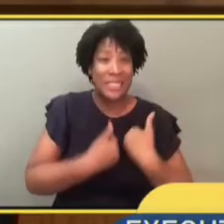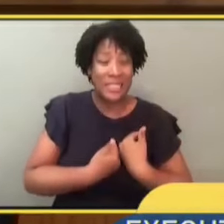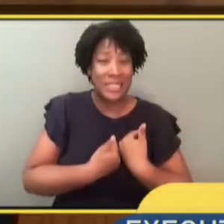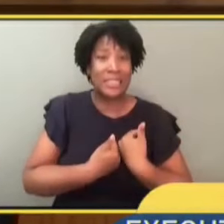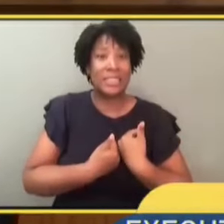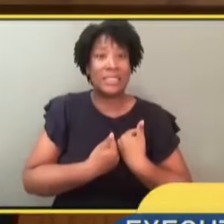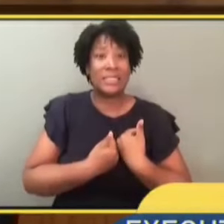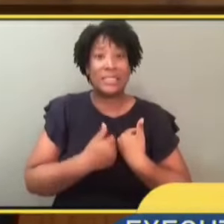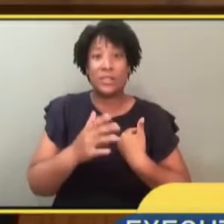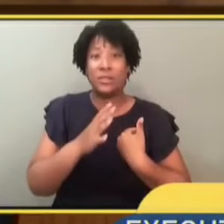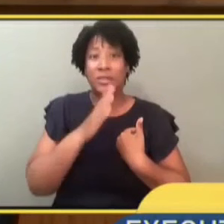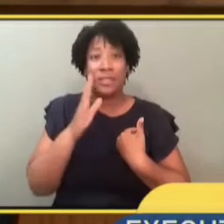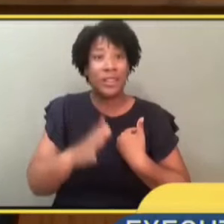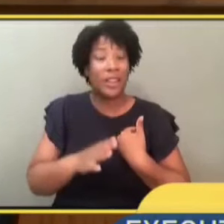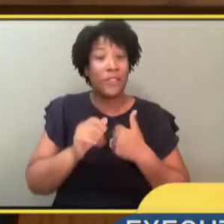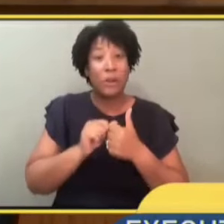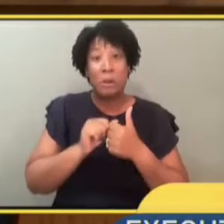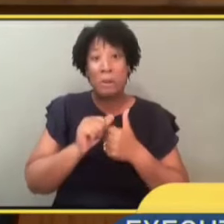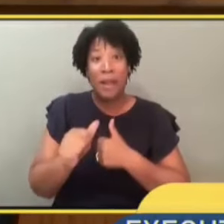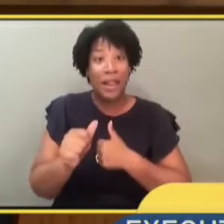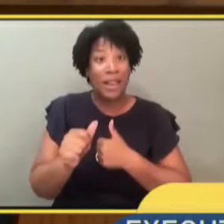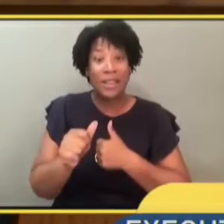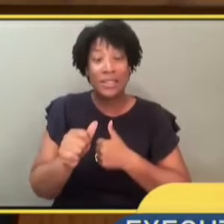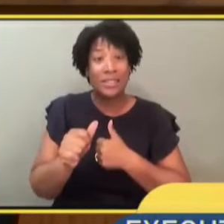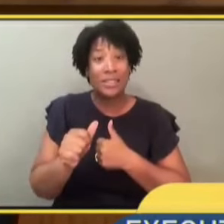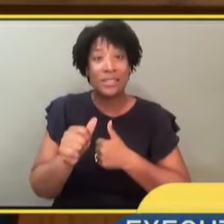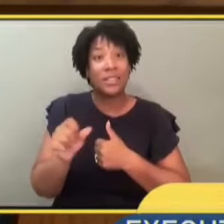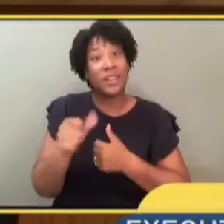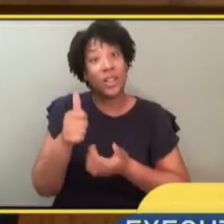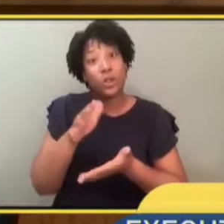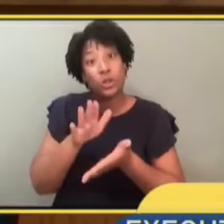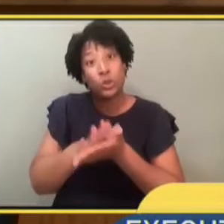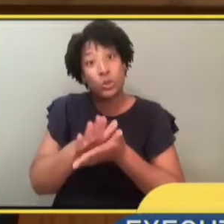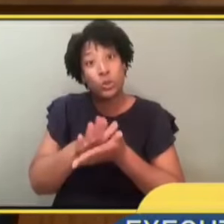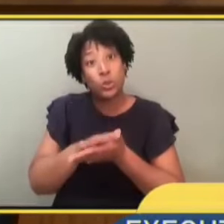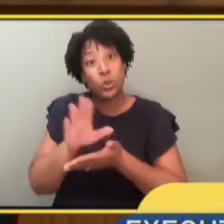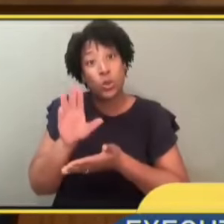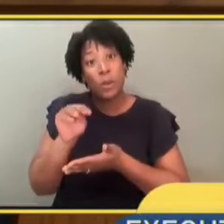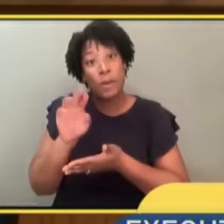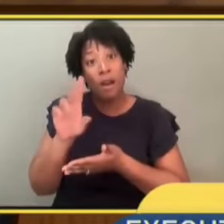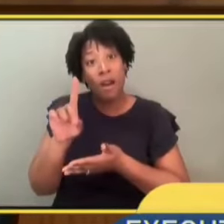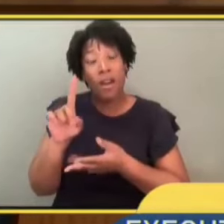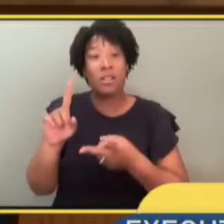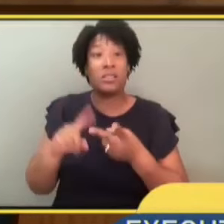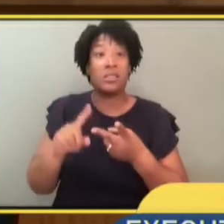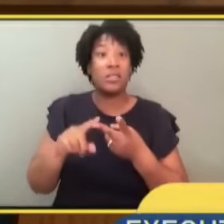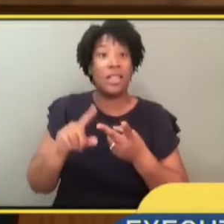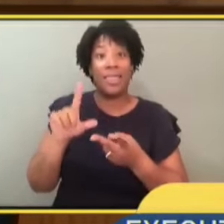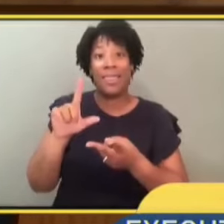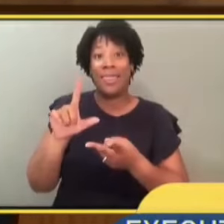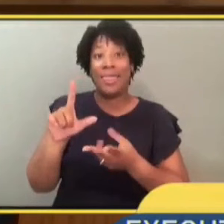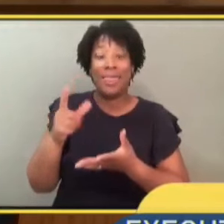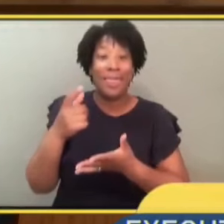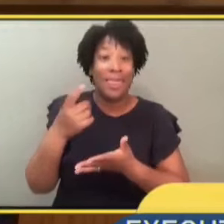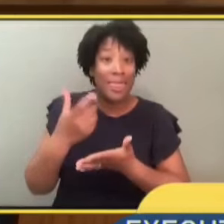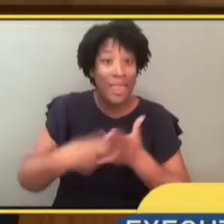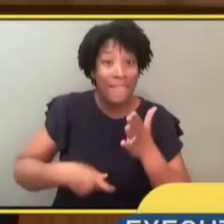never pass another school bond or levy or public safety bond.